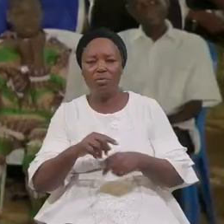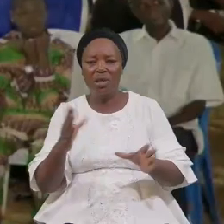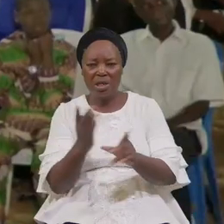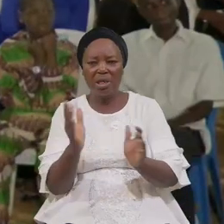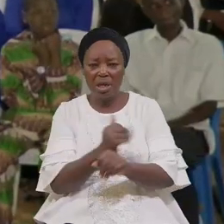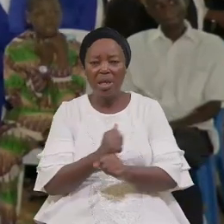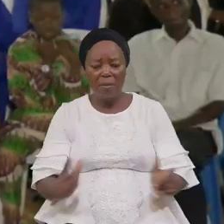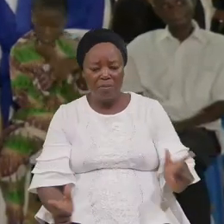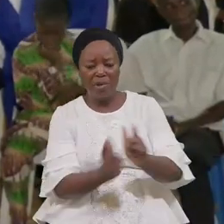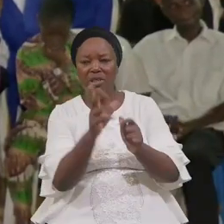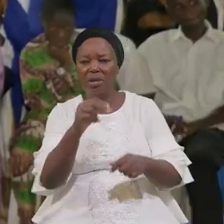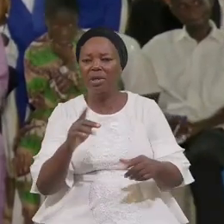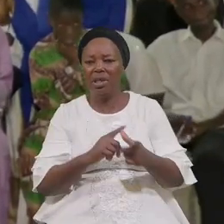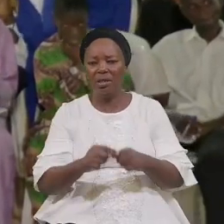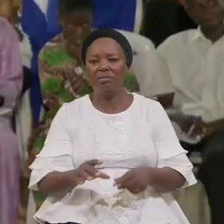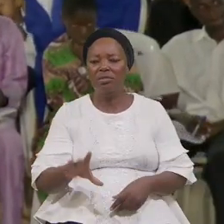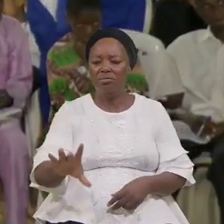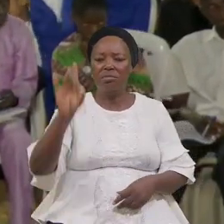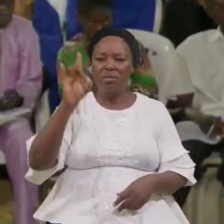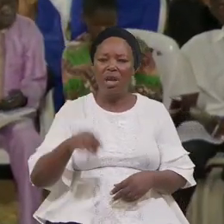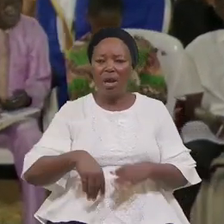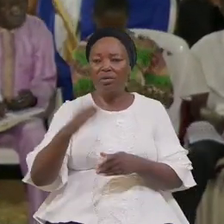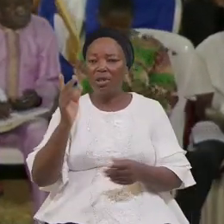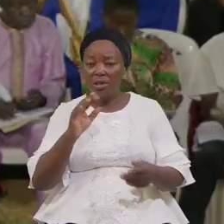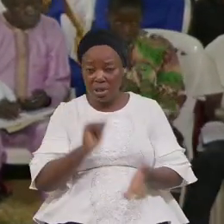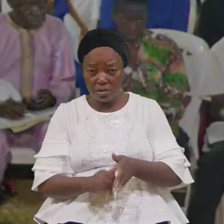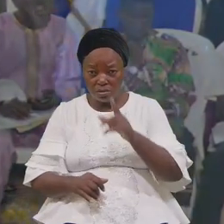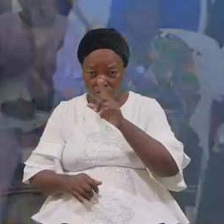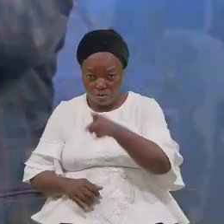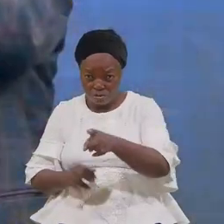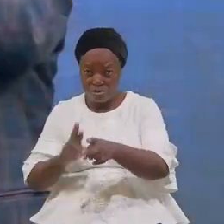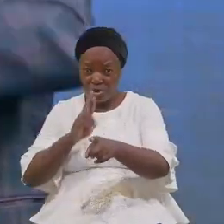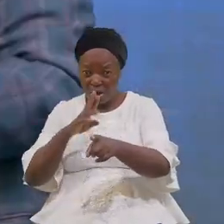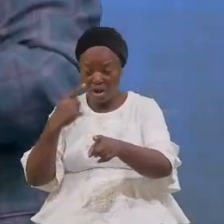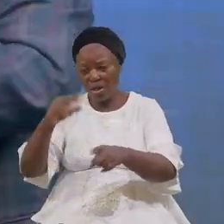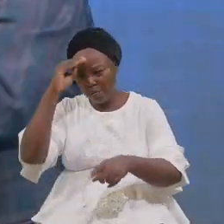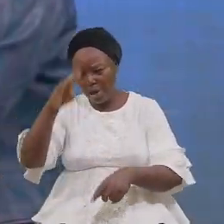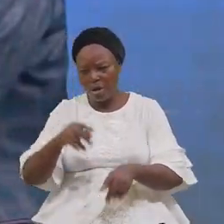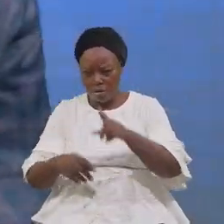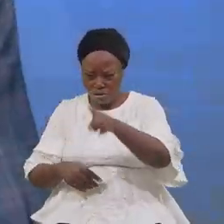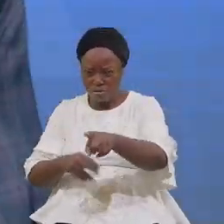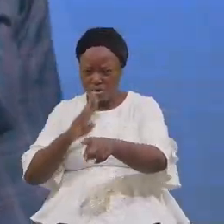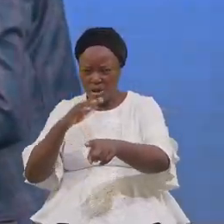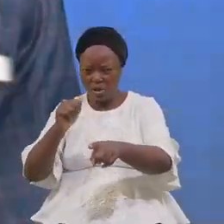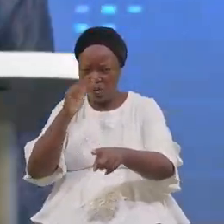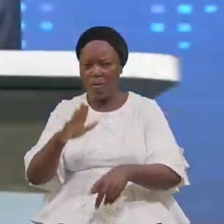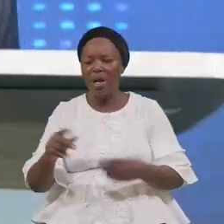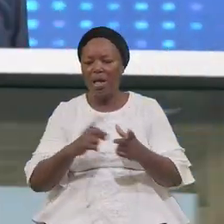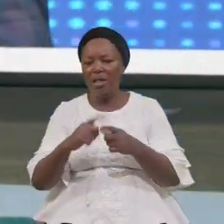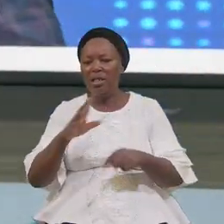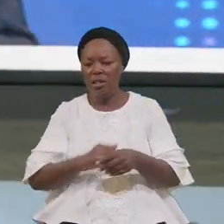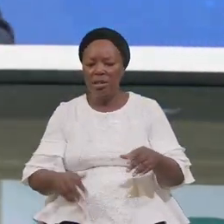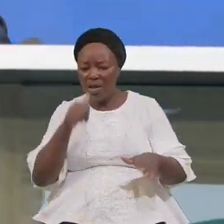him out. Thou art the man. Thou art the woman. They cover